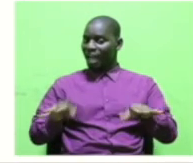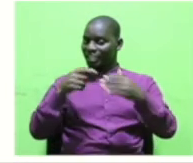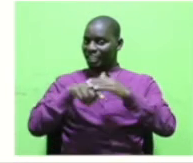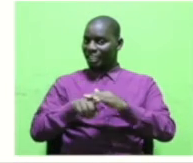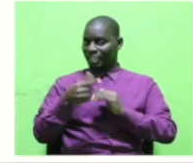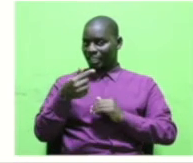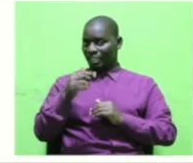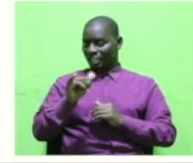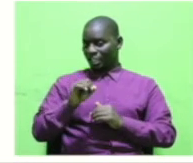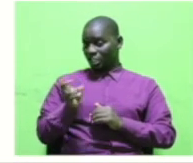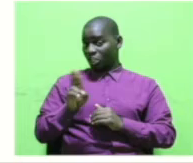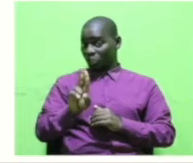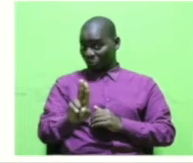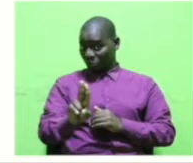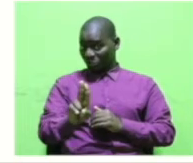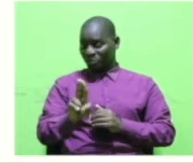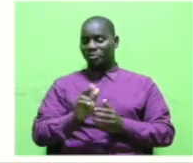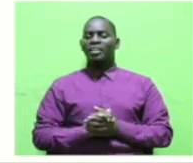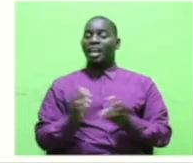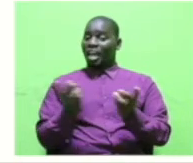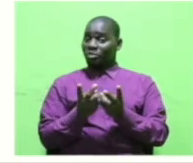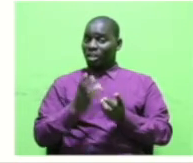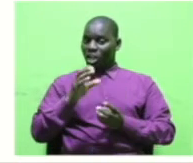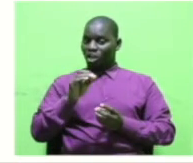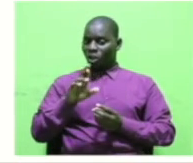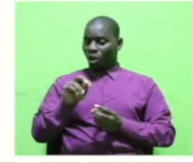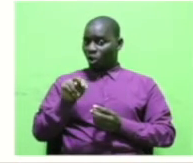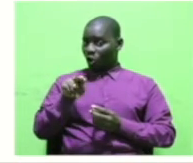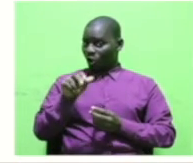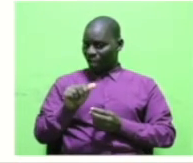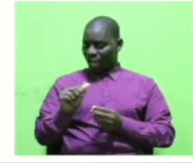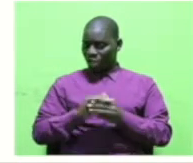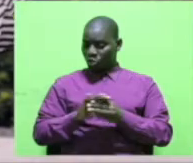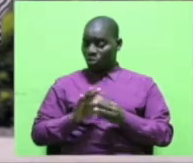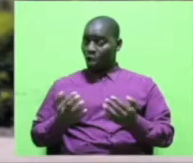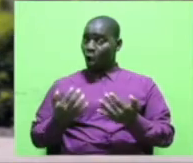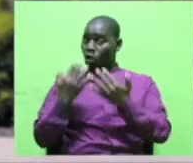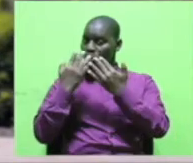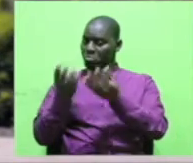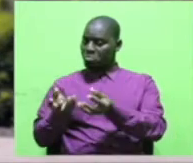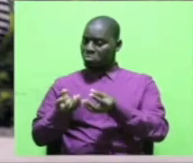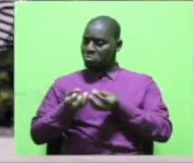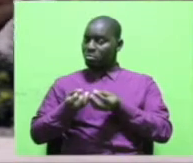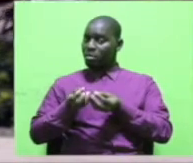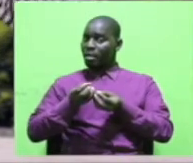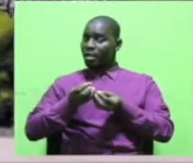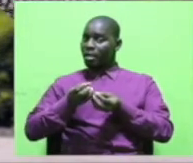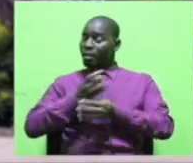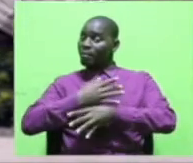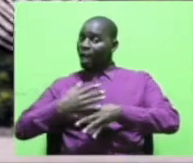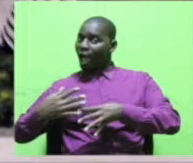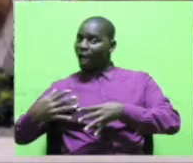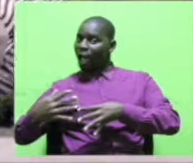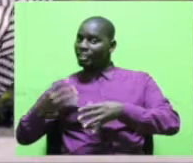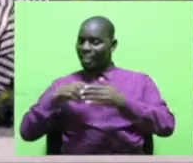vein takes deoxygenated blood and waste from the heart tissues. The heart has four